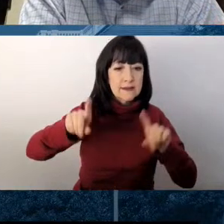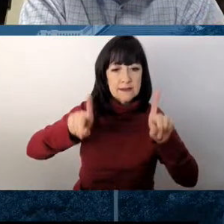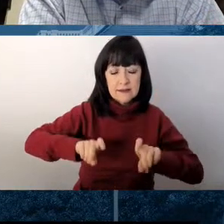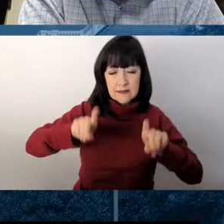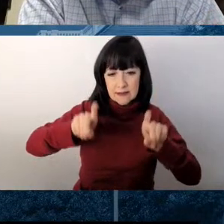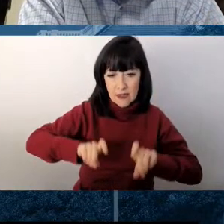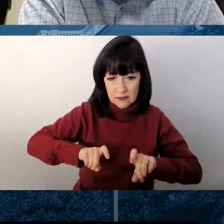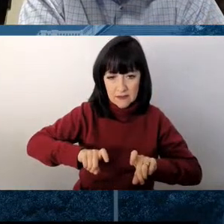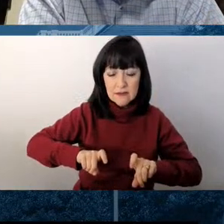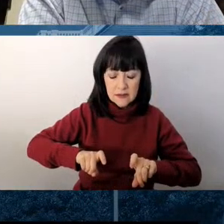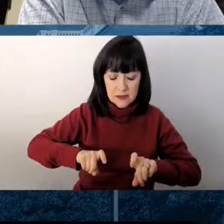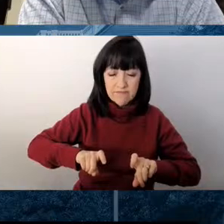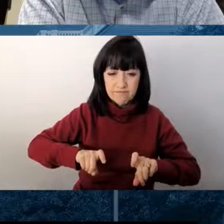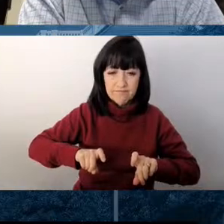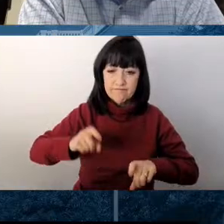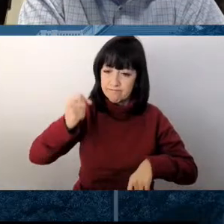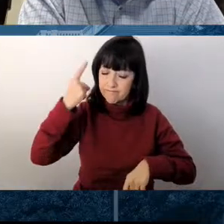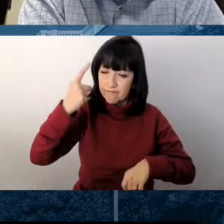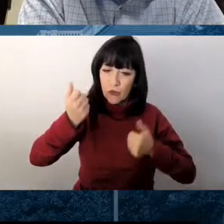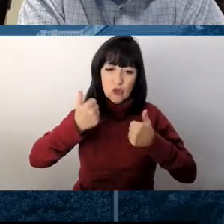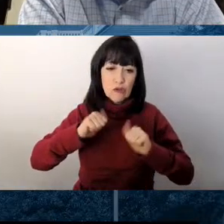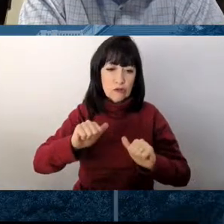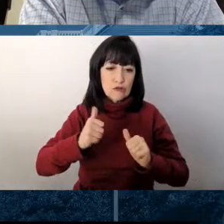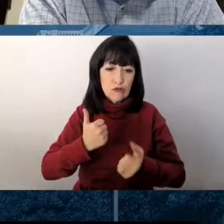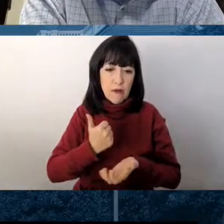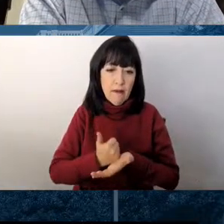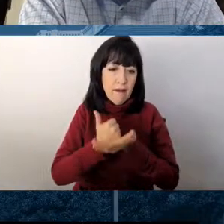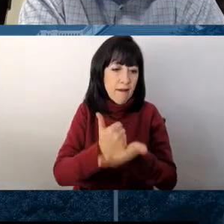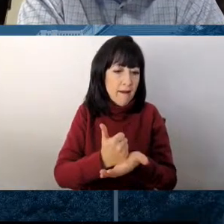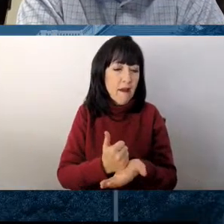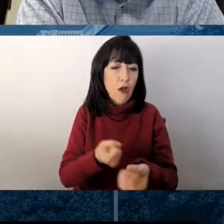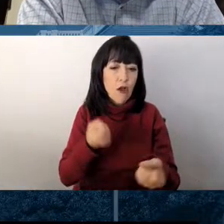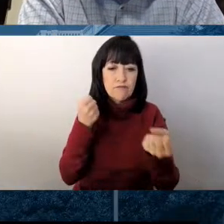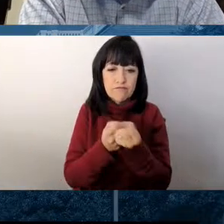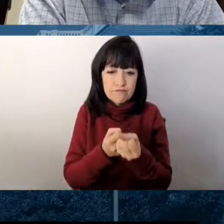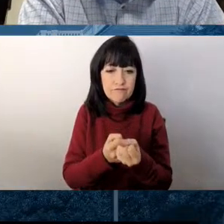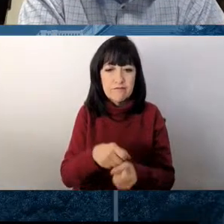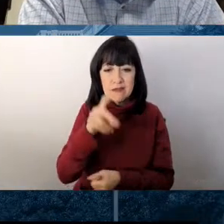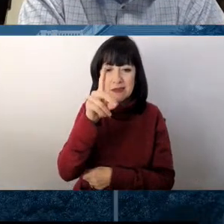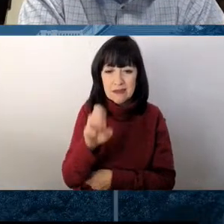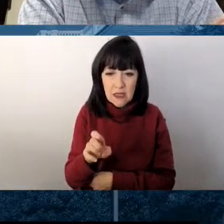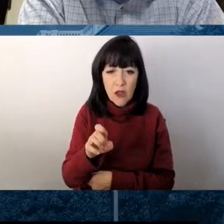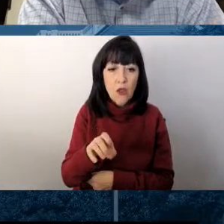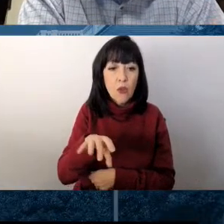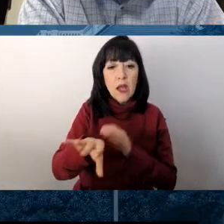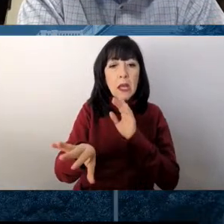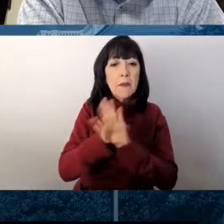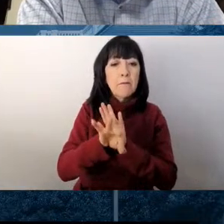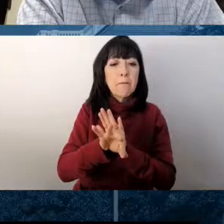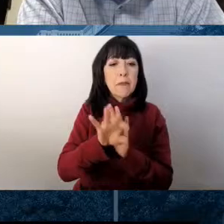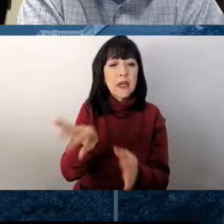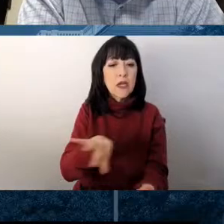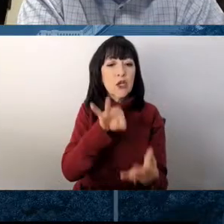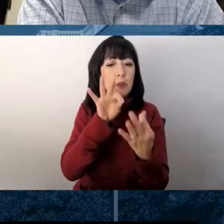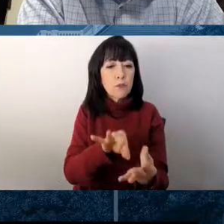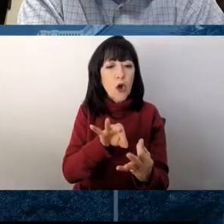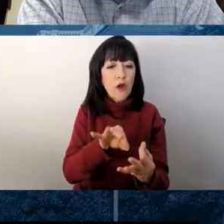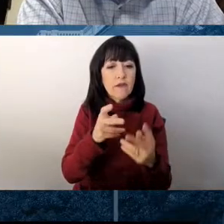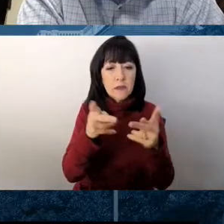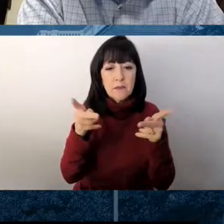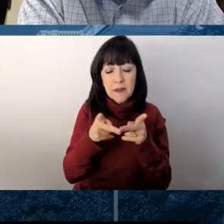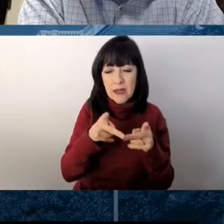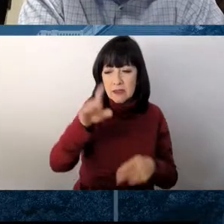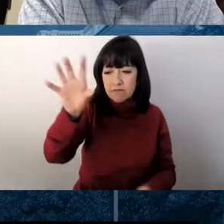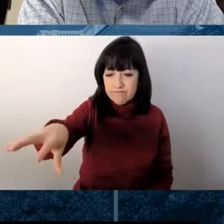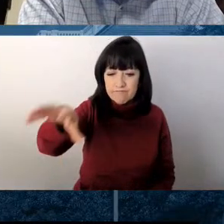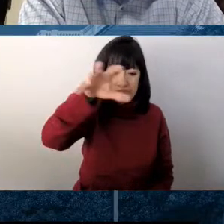traverse the state as best as possible and identify locations where we could do the most good. At the same time, I want to make sure we remind people about